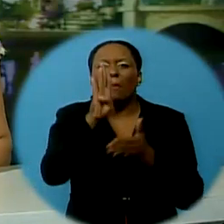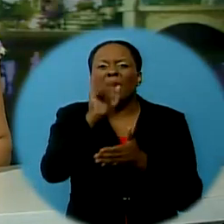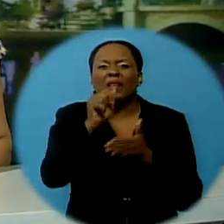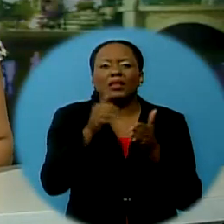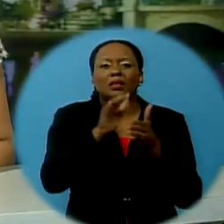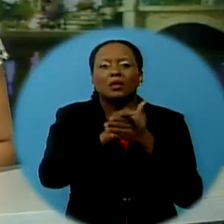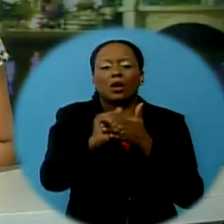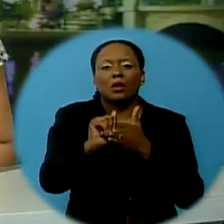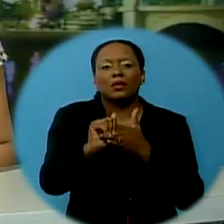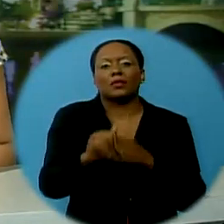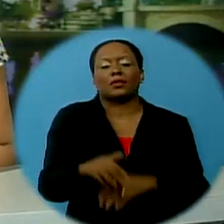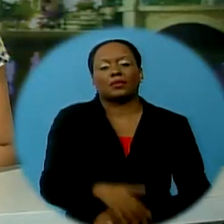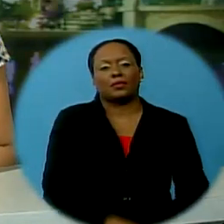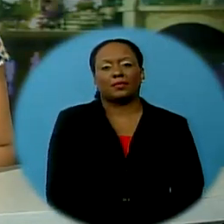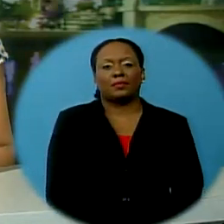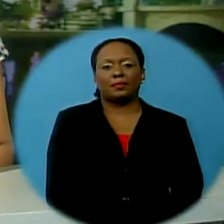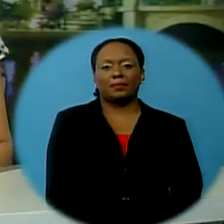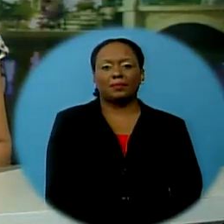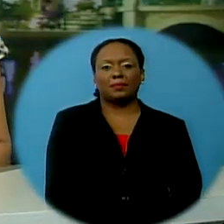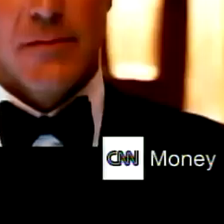30 countries.